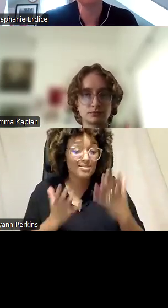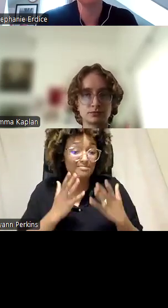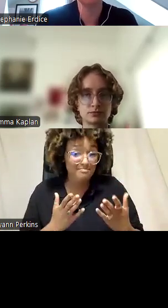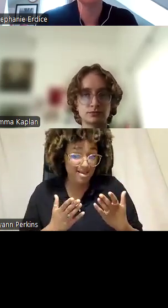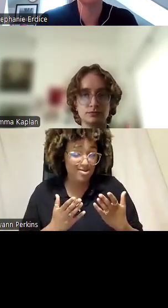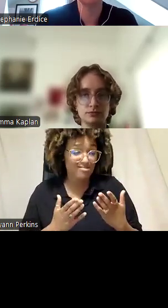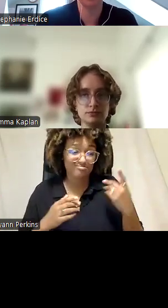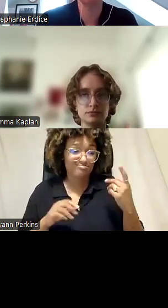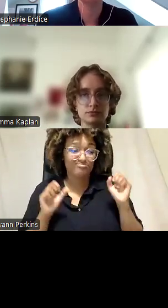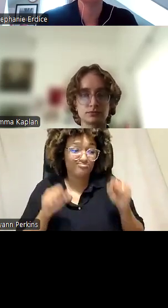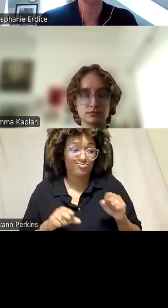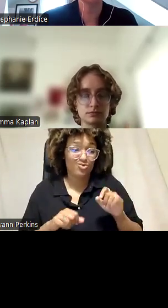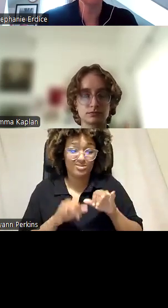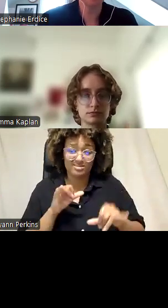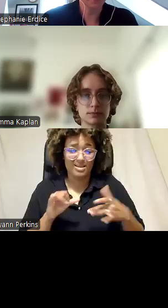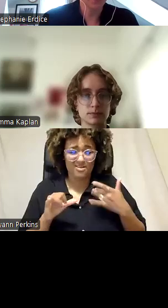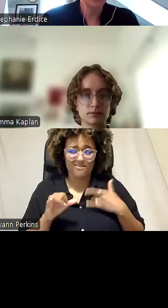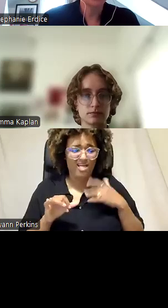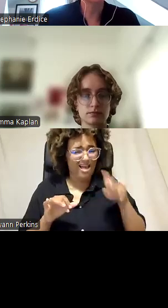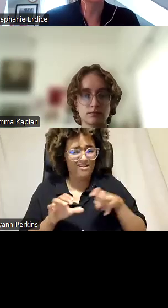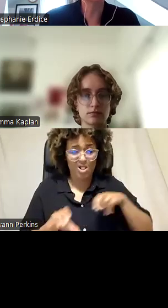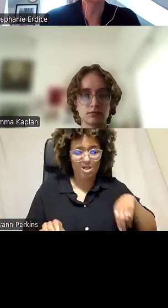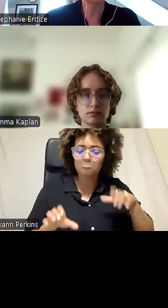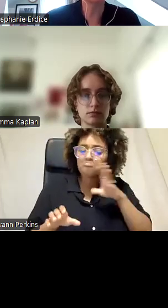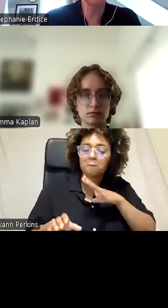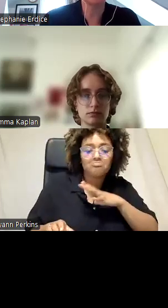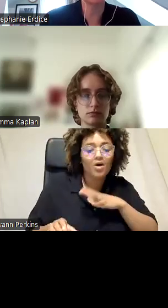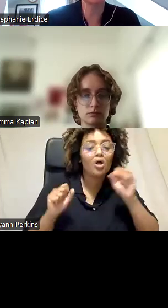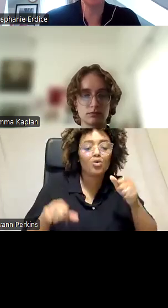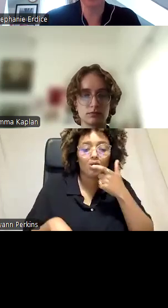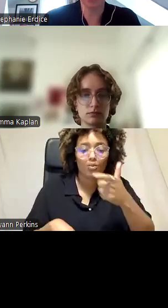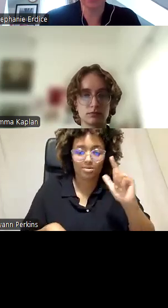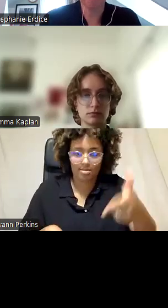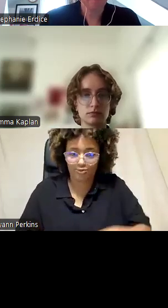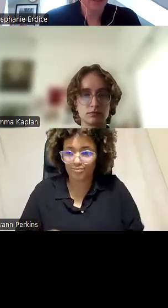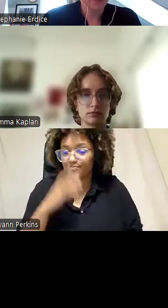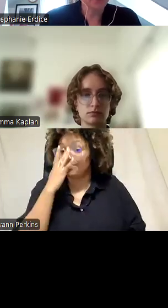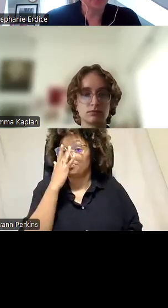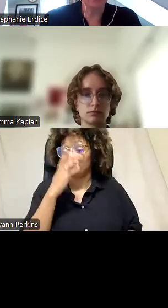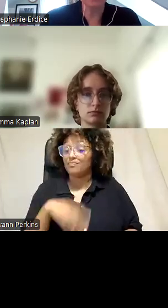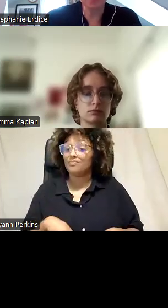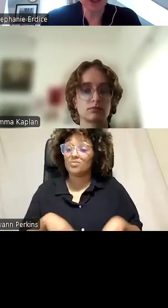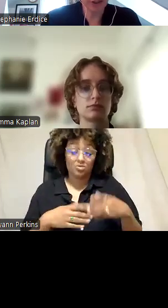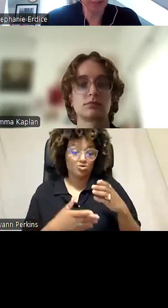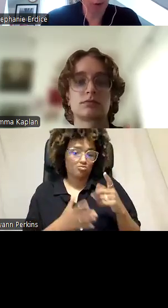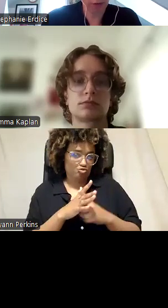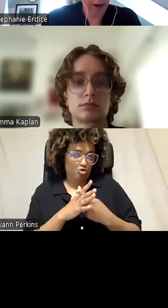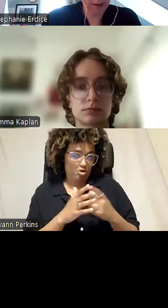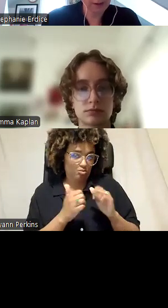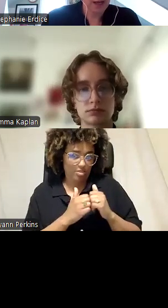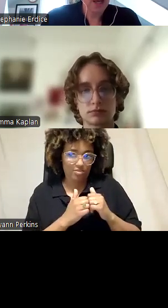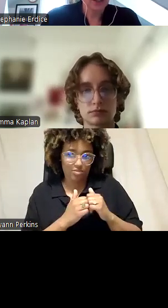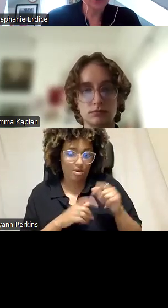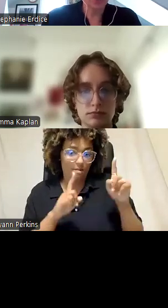that opportunity to do that. So we're going to start with some poll questions. So Alyssa's launching a poll